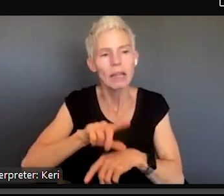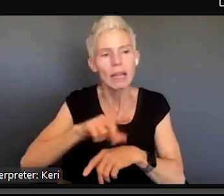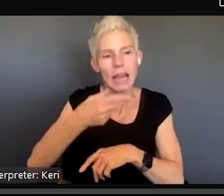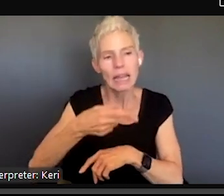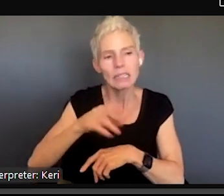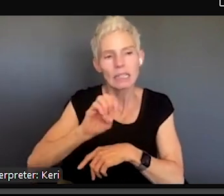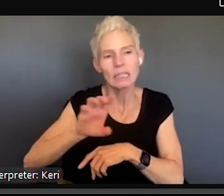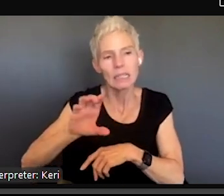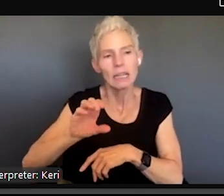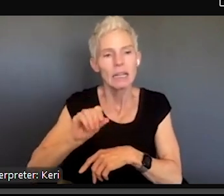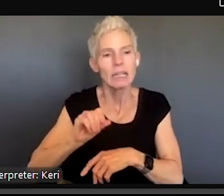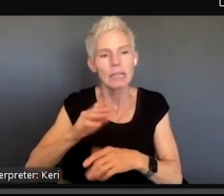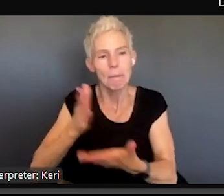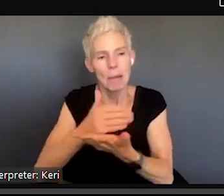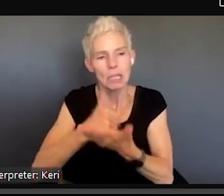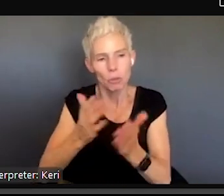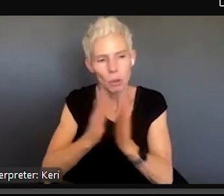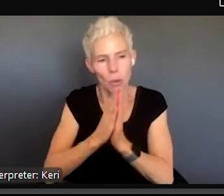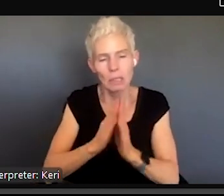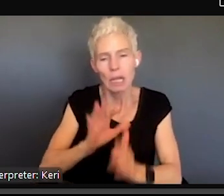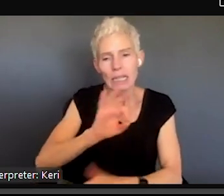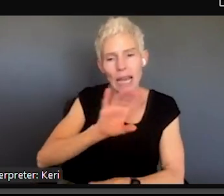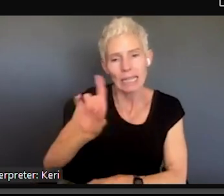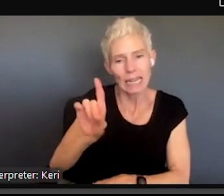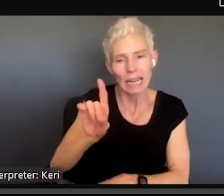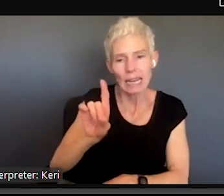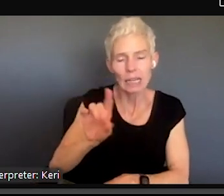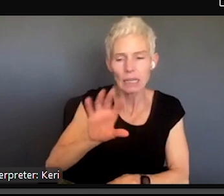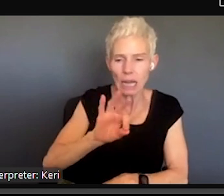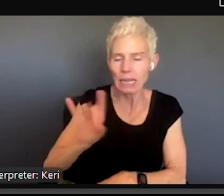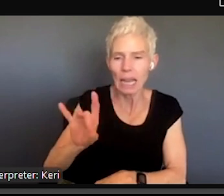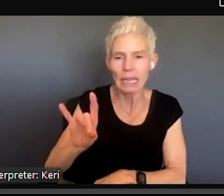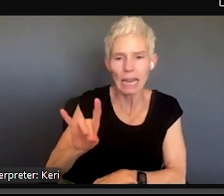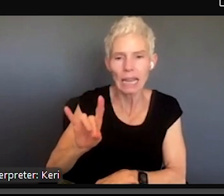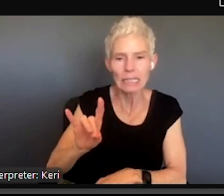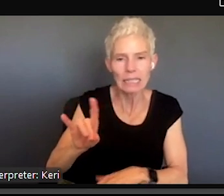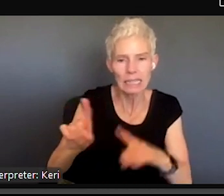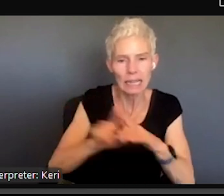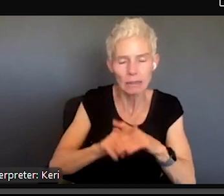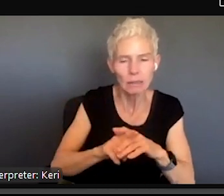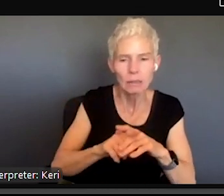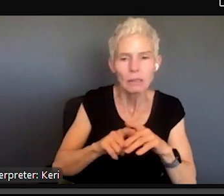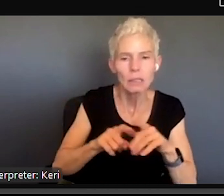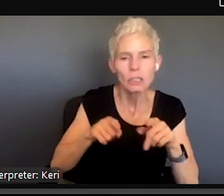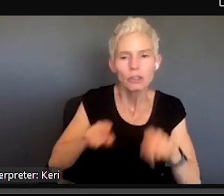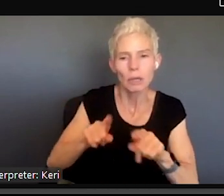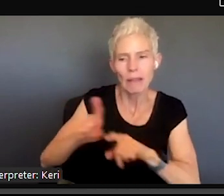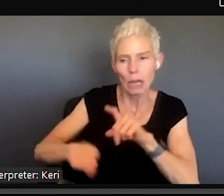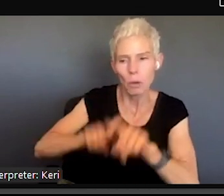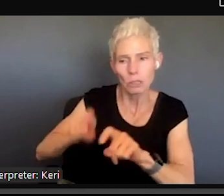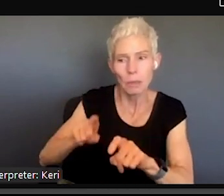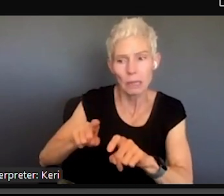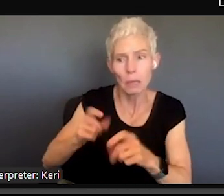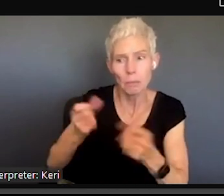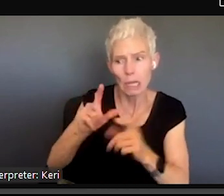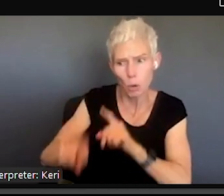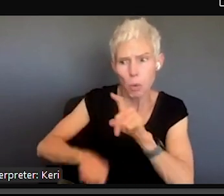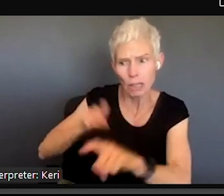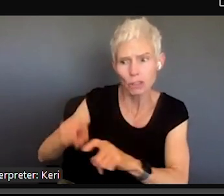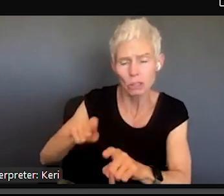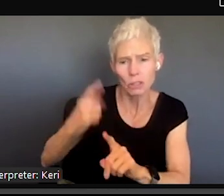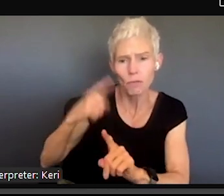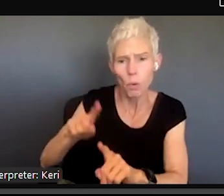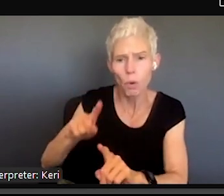FY26. 988 did not specifically come up during those questions, but there were a handful of questions that touched